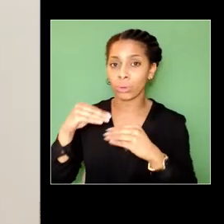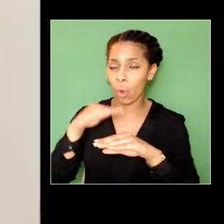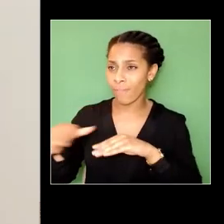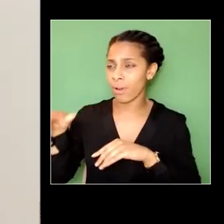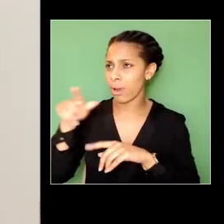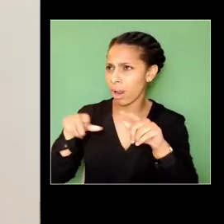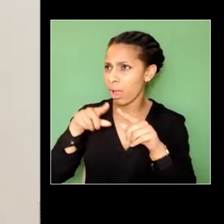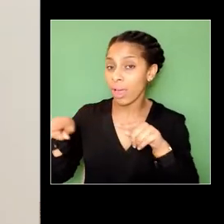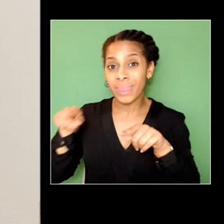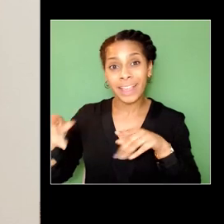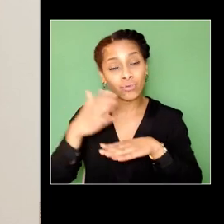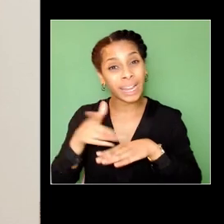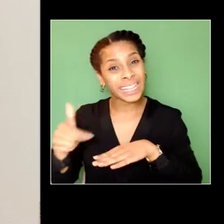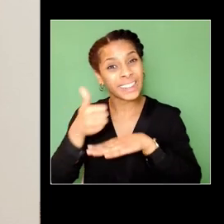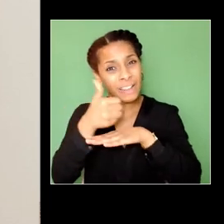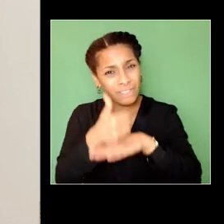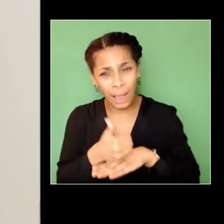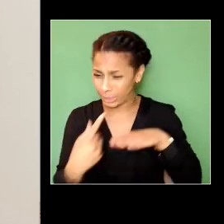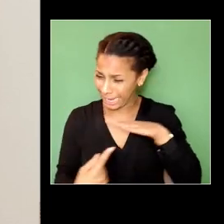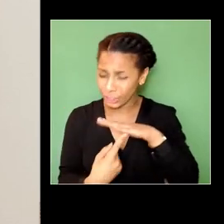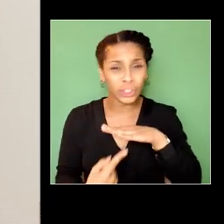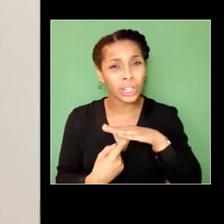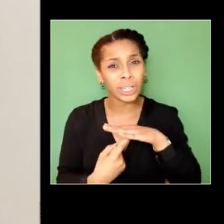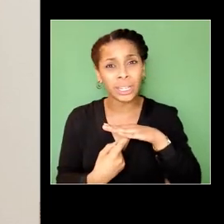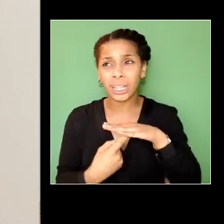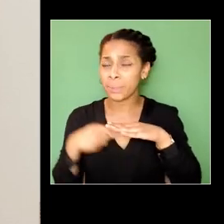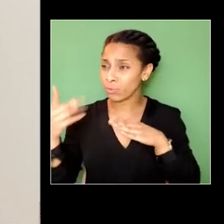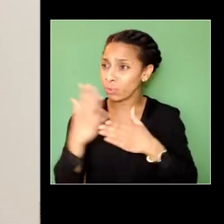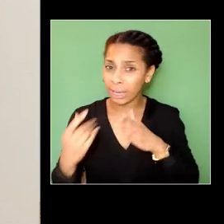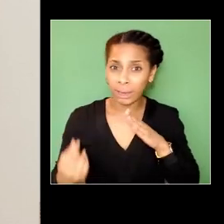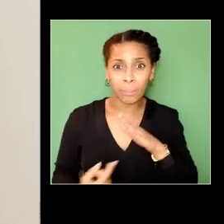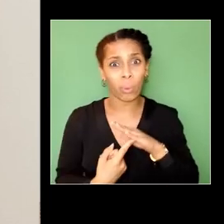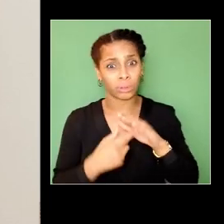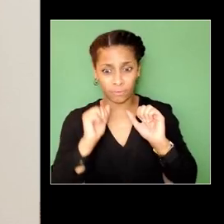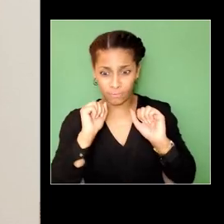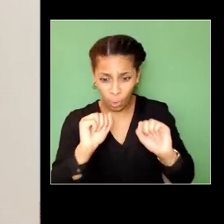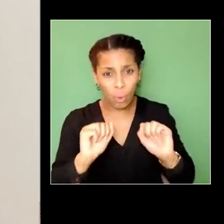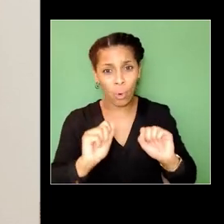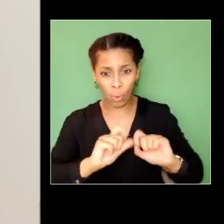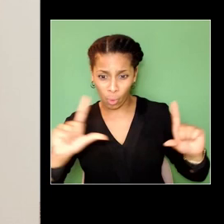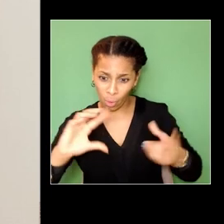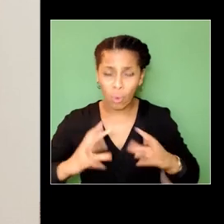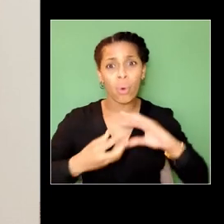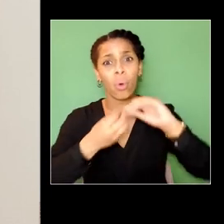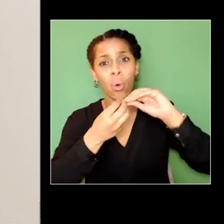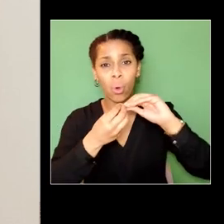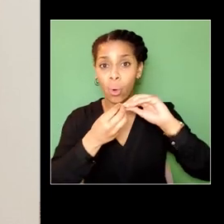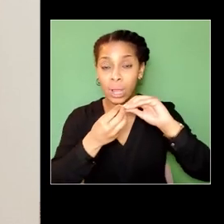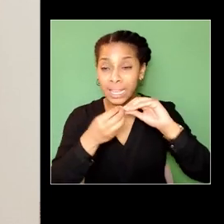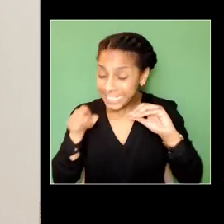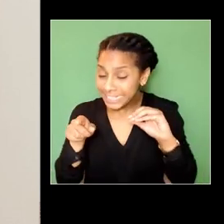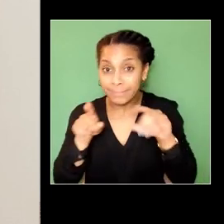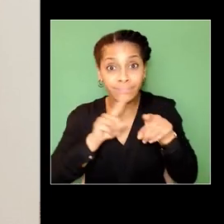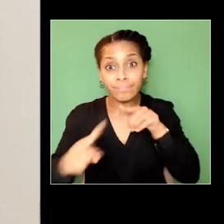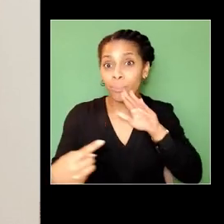the foundation, they were also the bricks and the mortar and the paint and the interior decorator. They were everything to